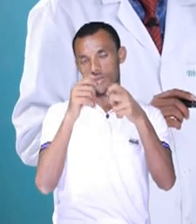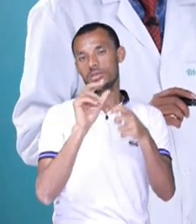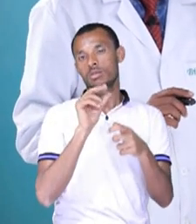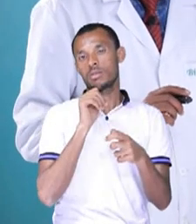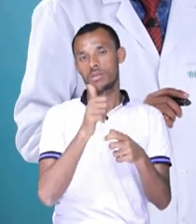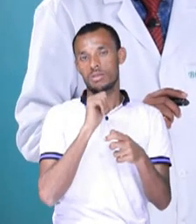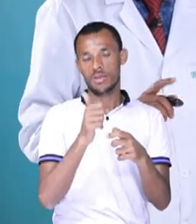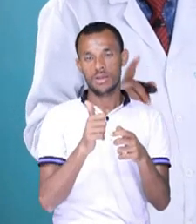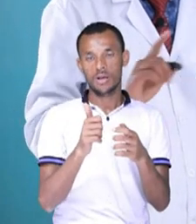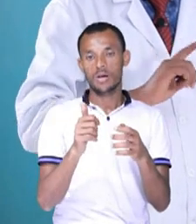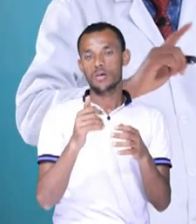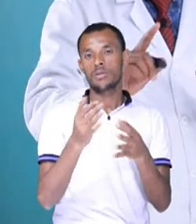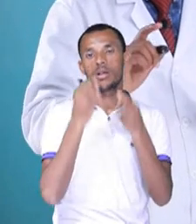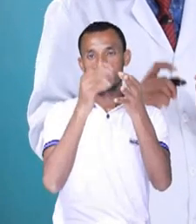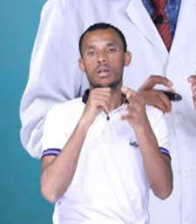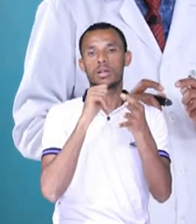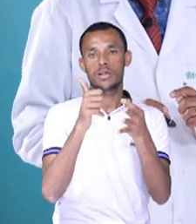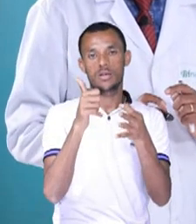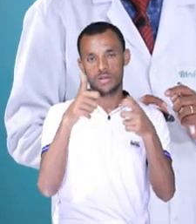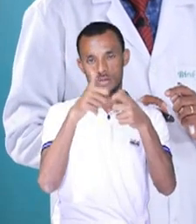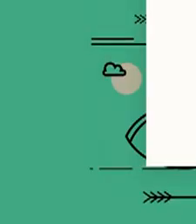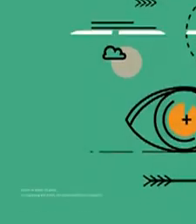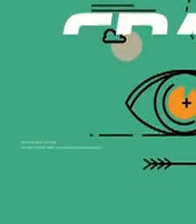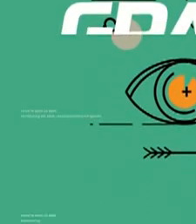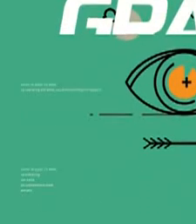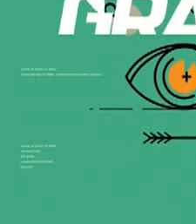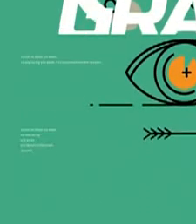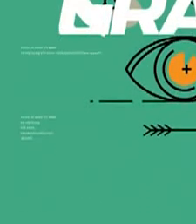because cations and anions are not freely moving.